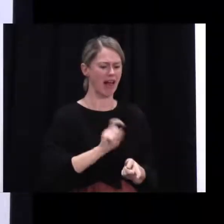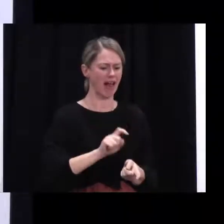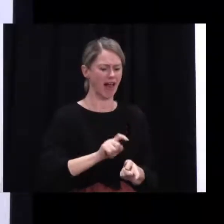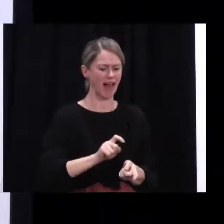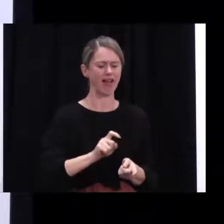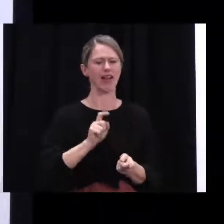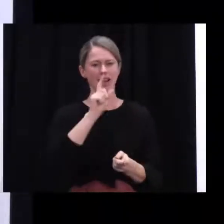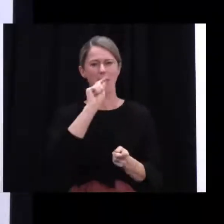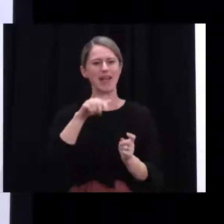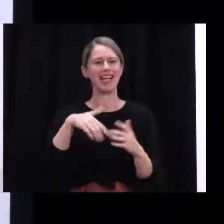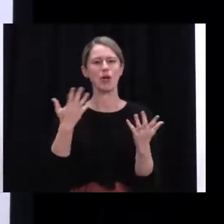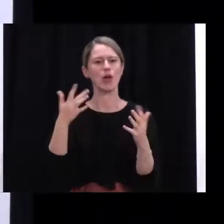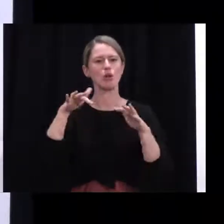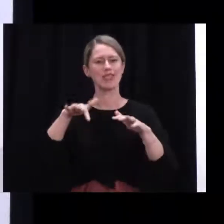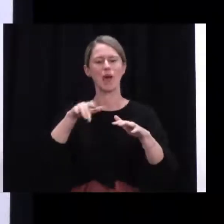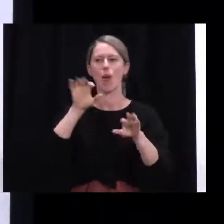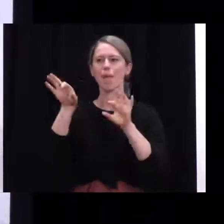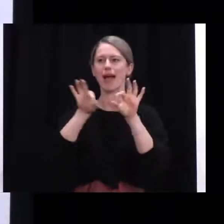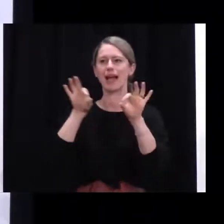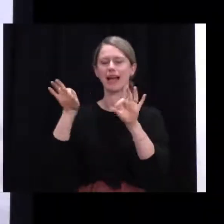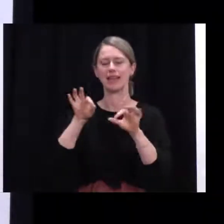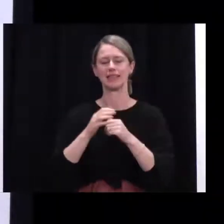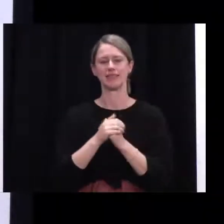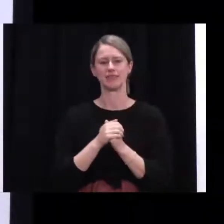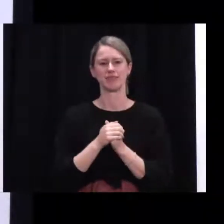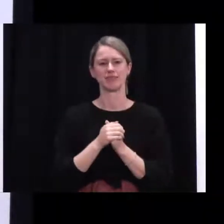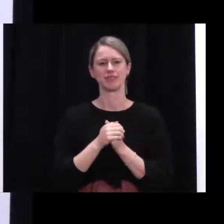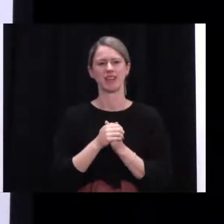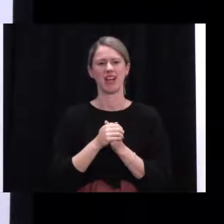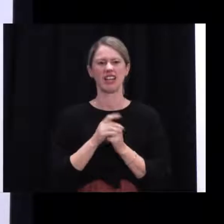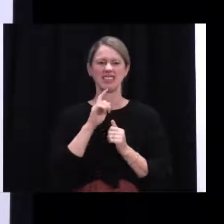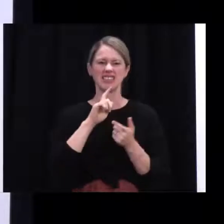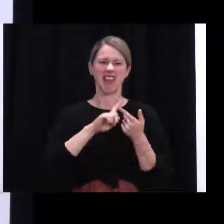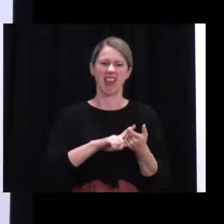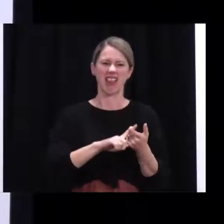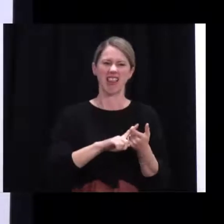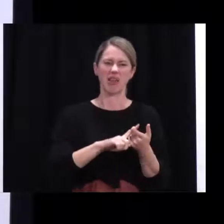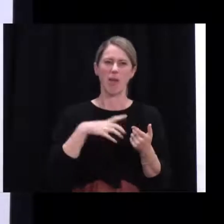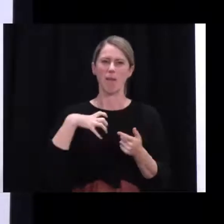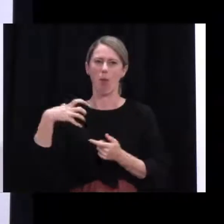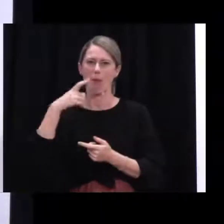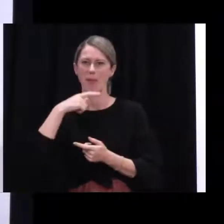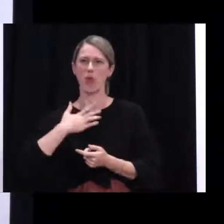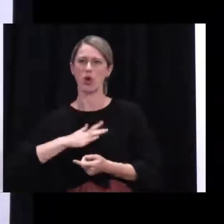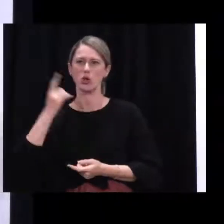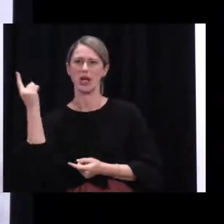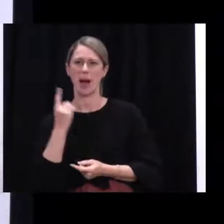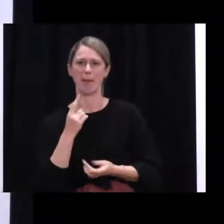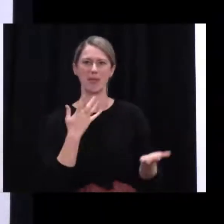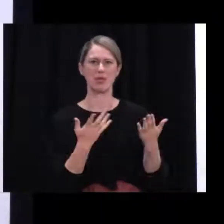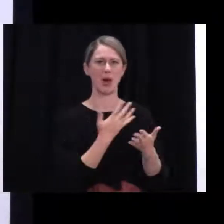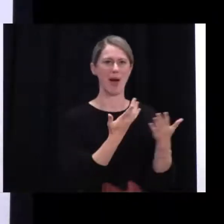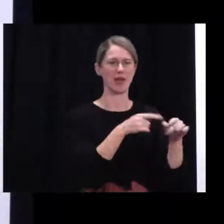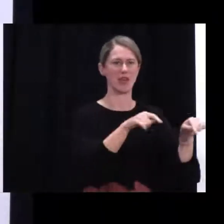the button. It will not fix the overall issue of supply and demand. We still have more demand than we have supply available,